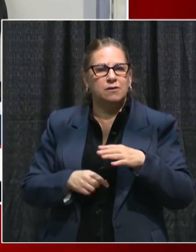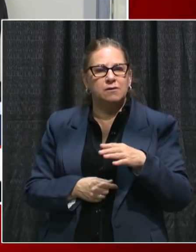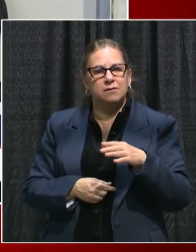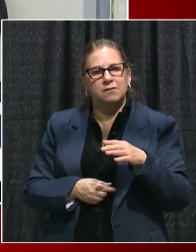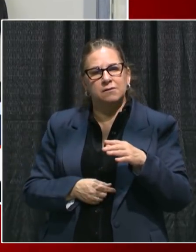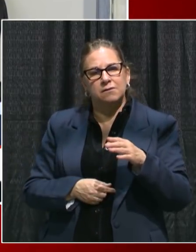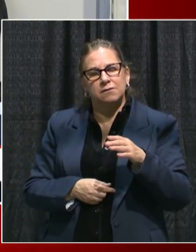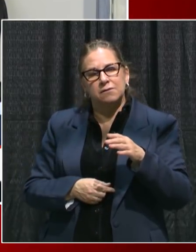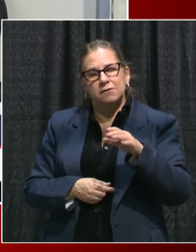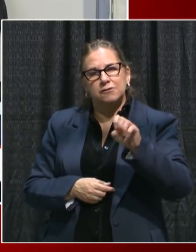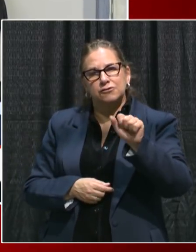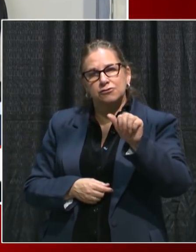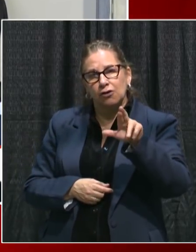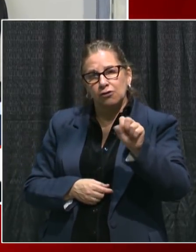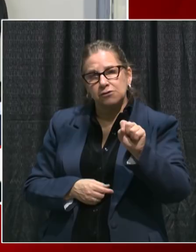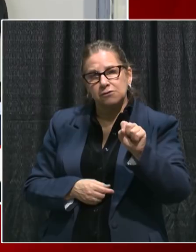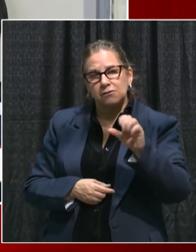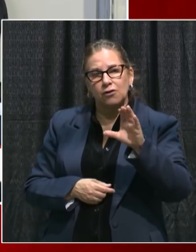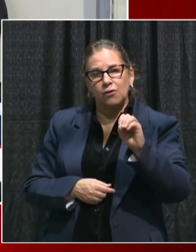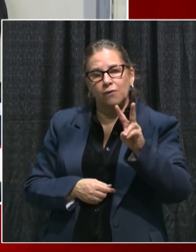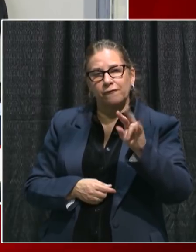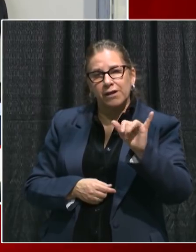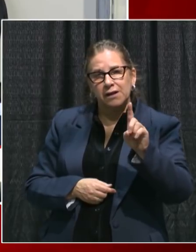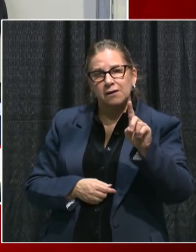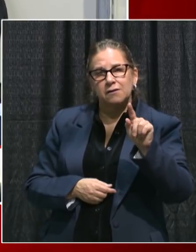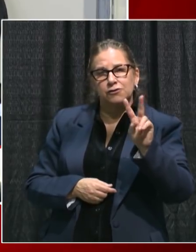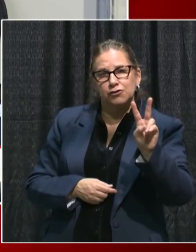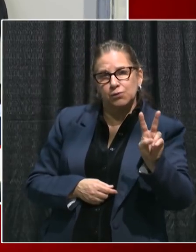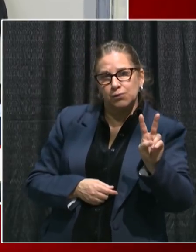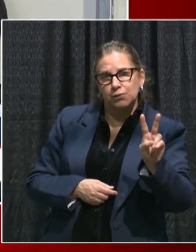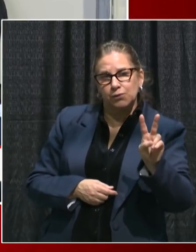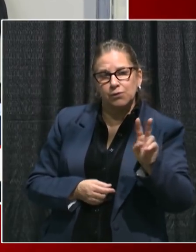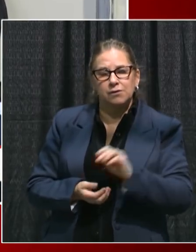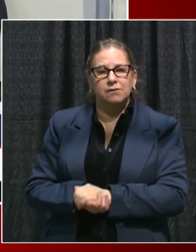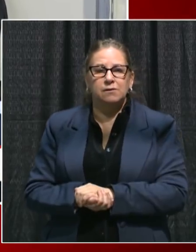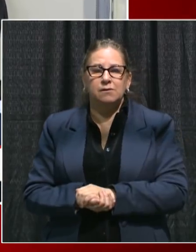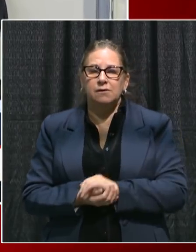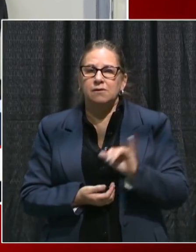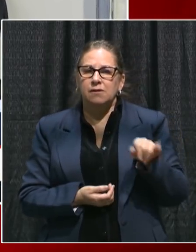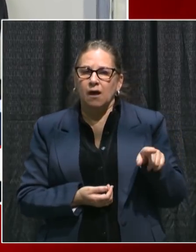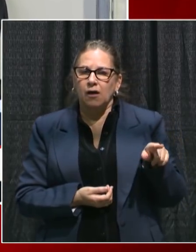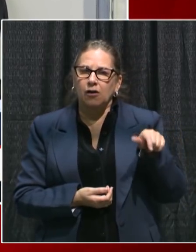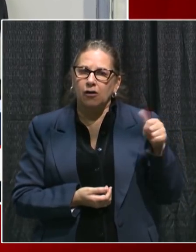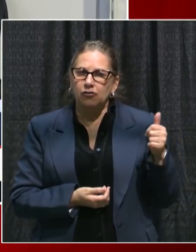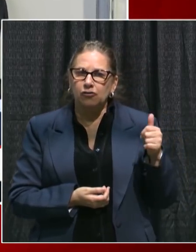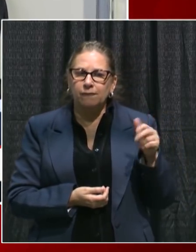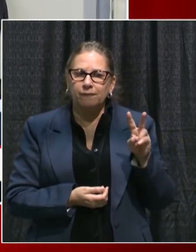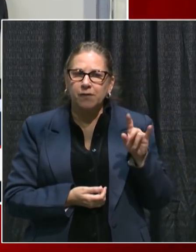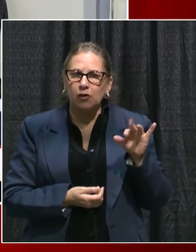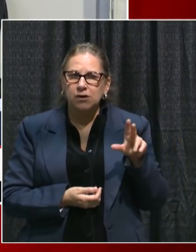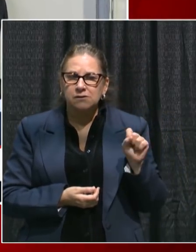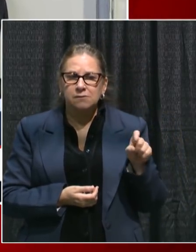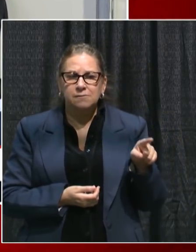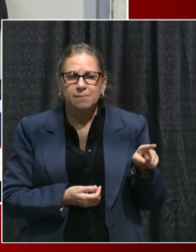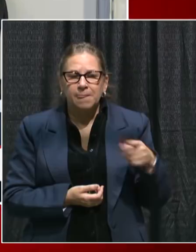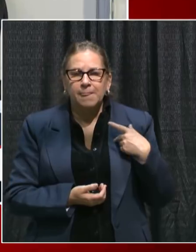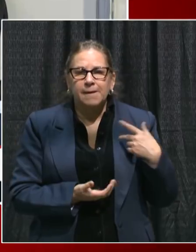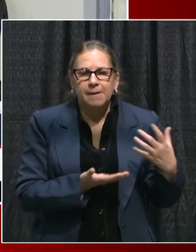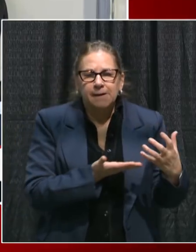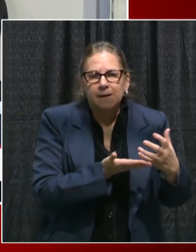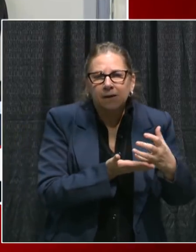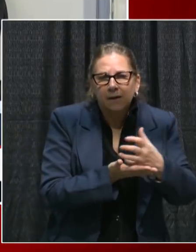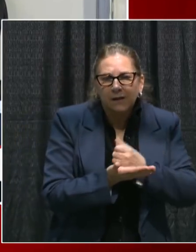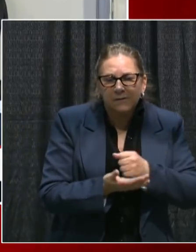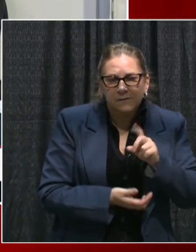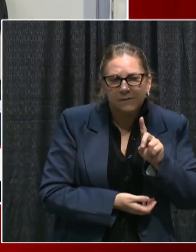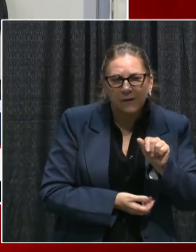had a name. So it's part of our way of trying to capture enough data to make sure none of these cases